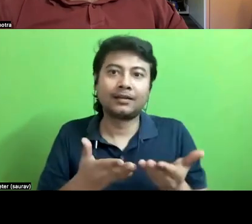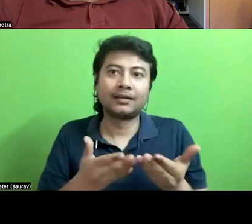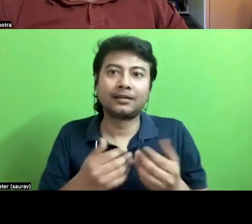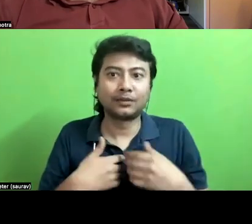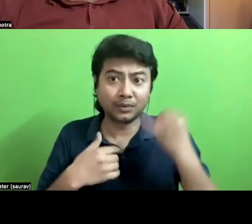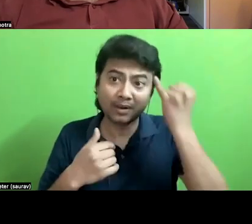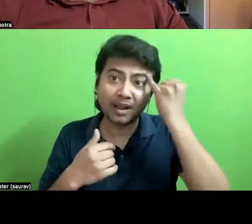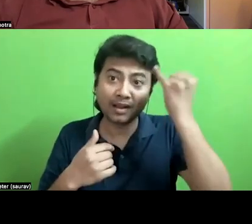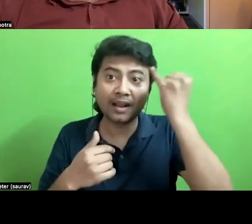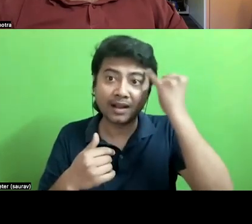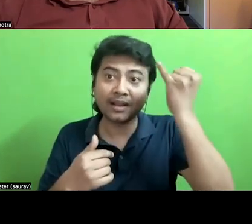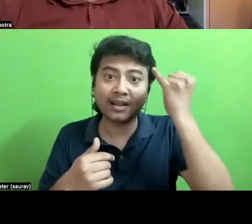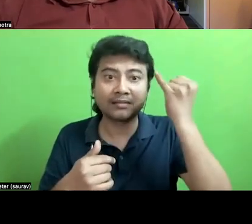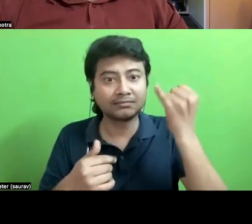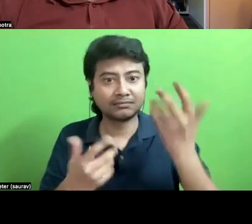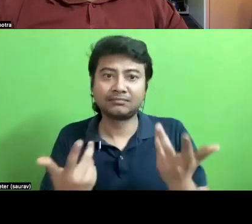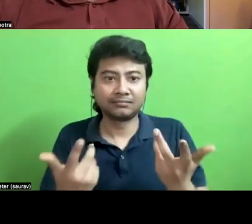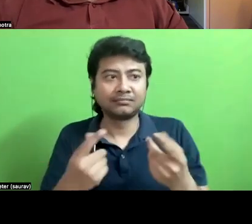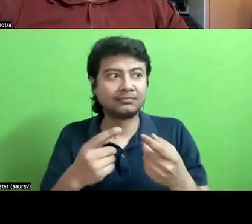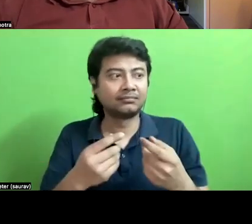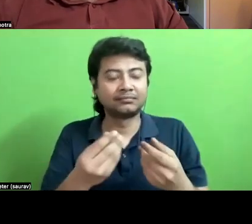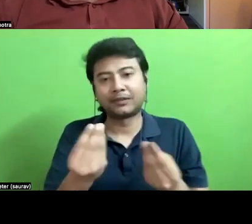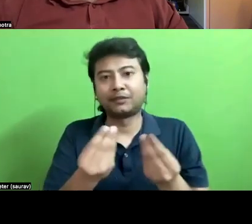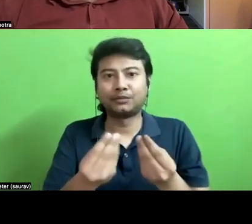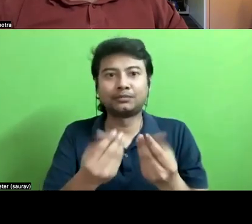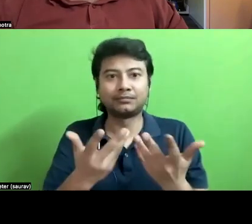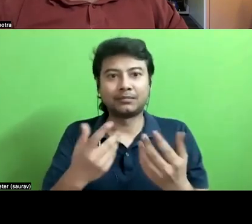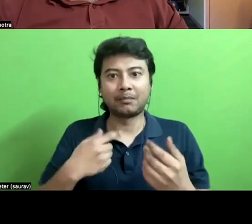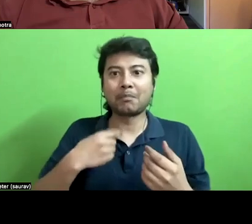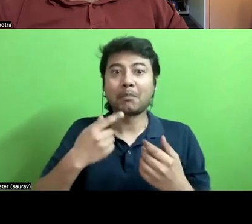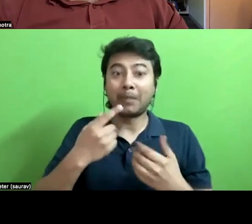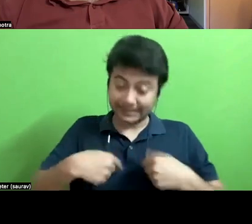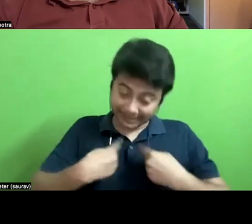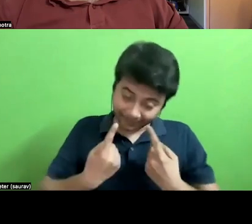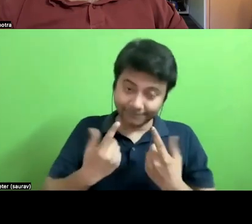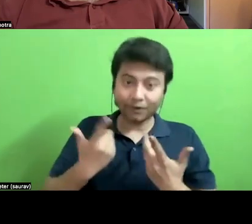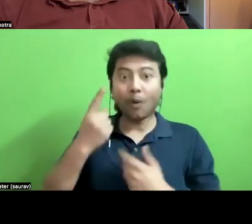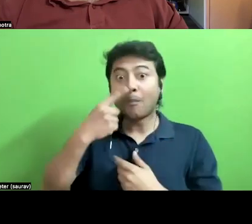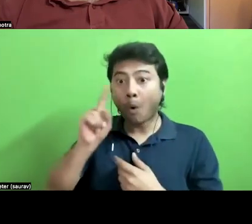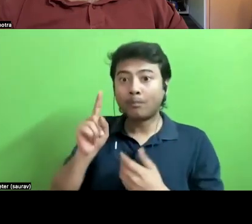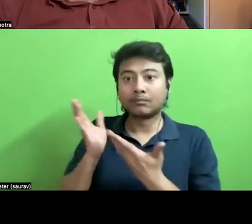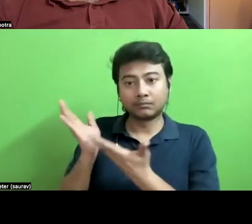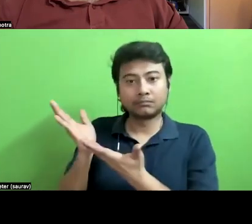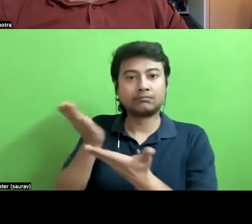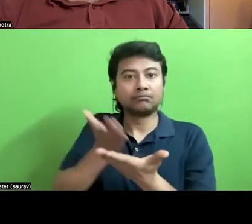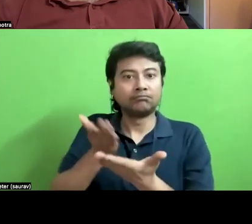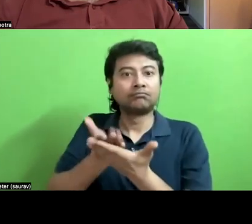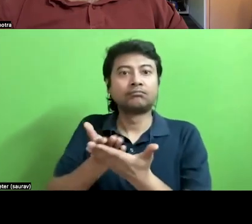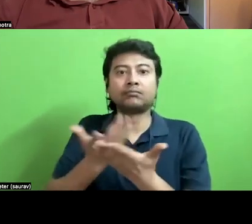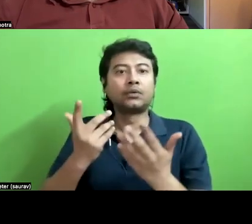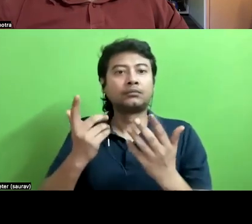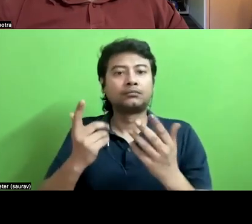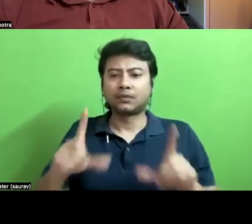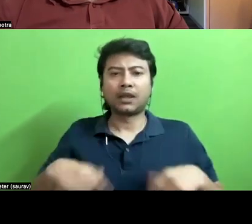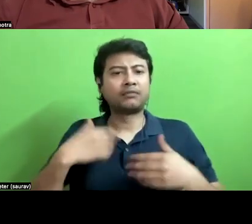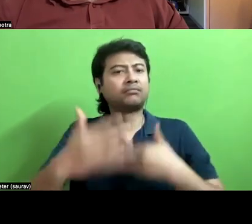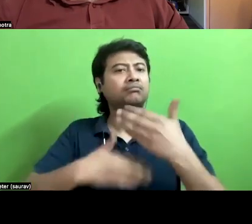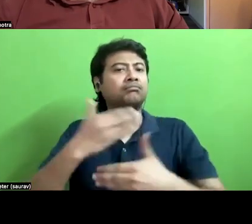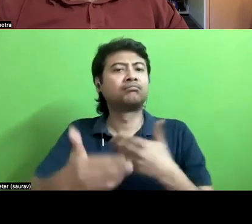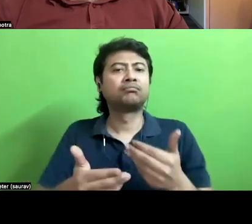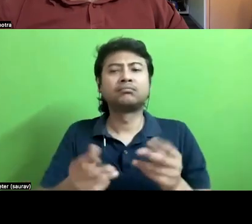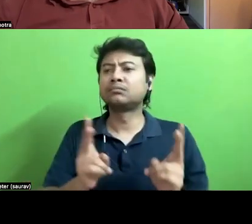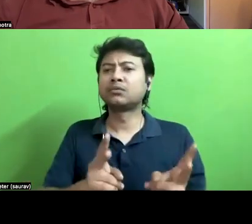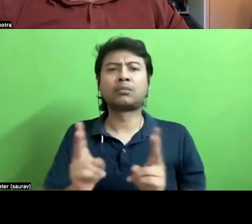innovations that were used by me or by my family to ensure that I live a normal and independent life. And I